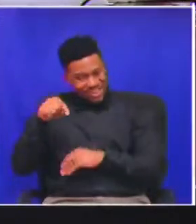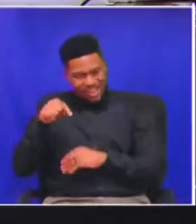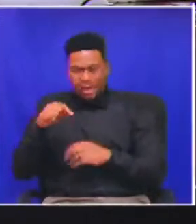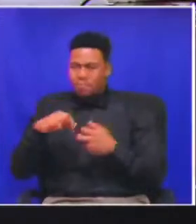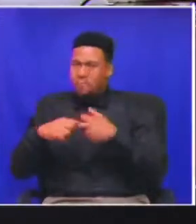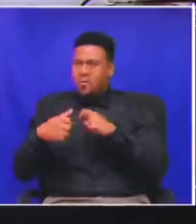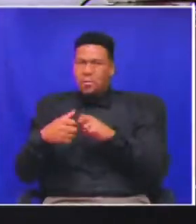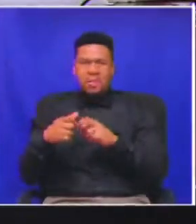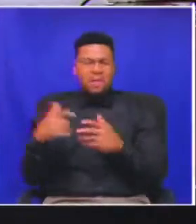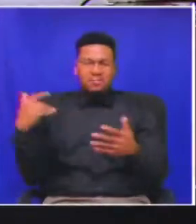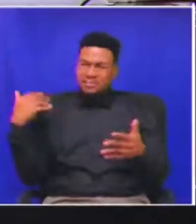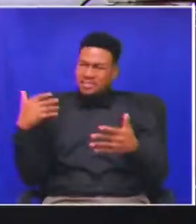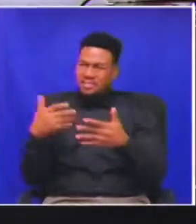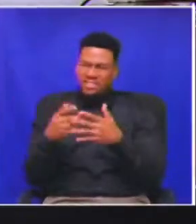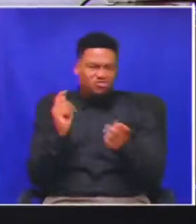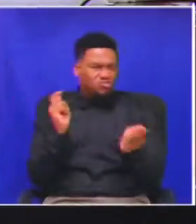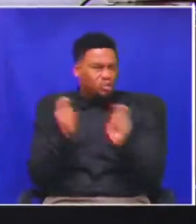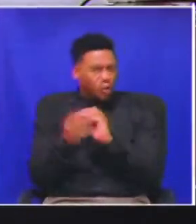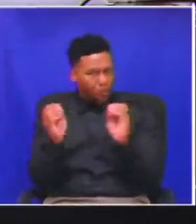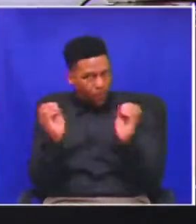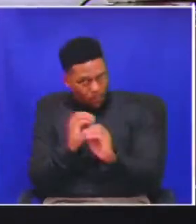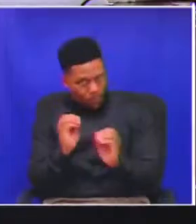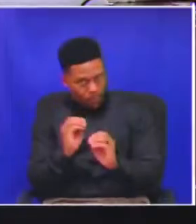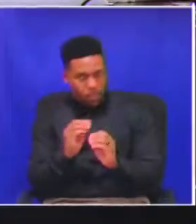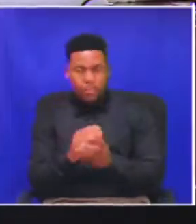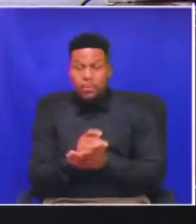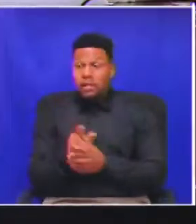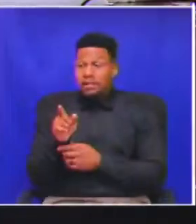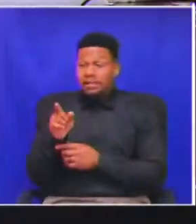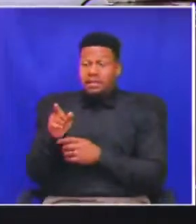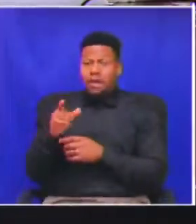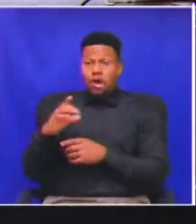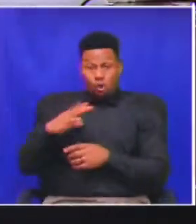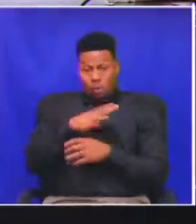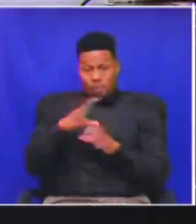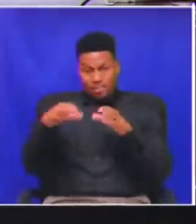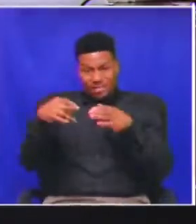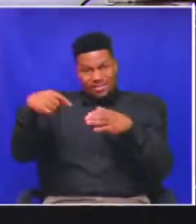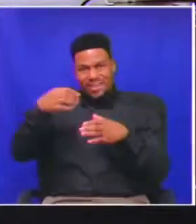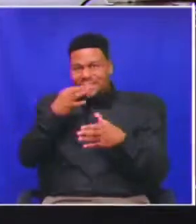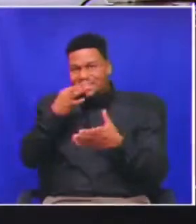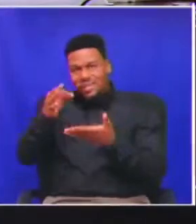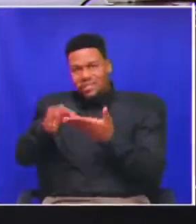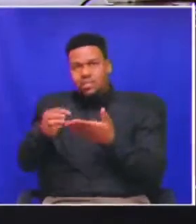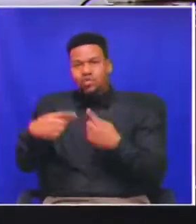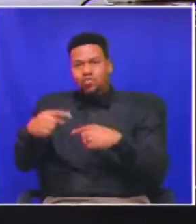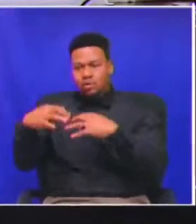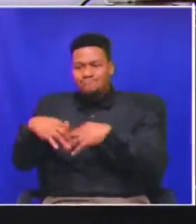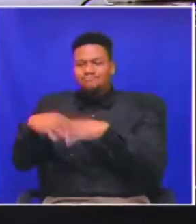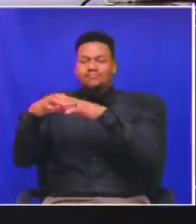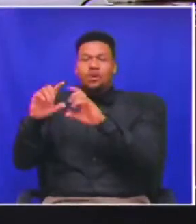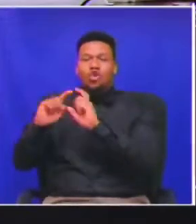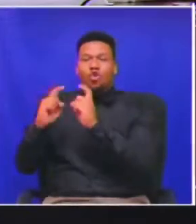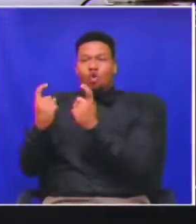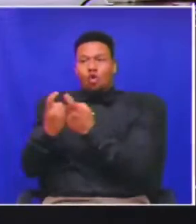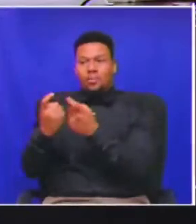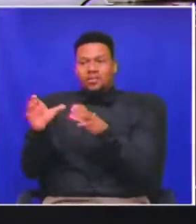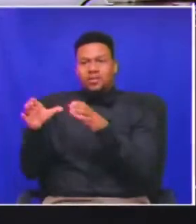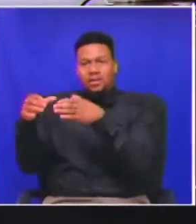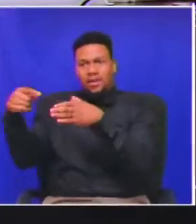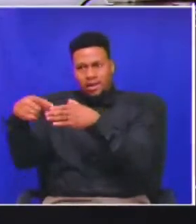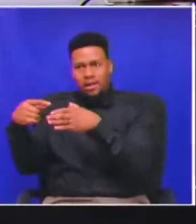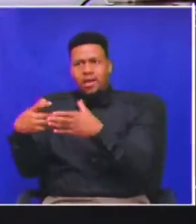that we should set up a commission or an institution that will focus on inequality. That has great resonance with